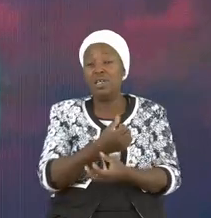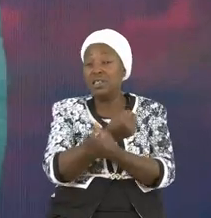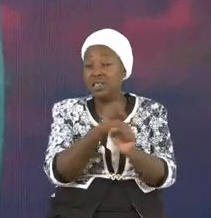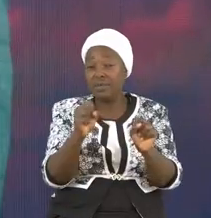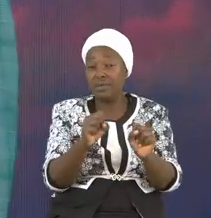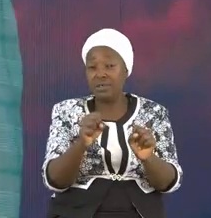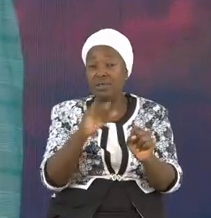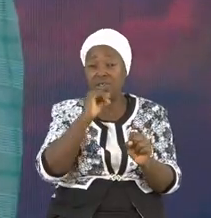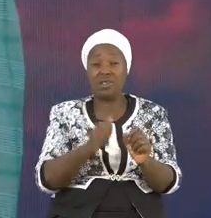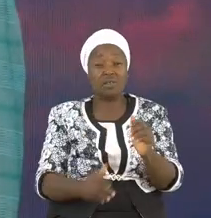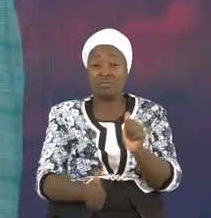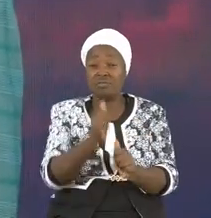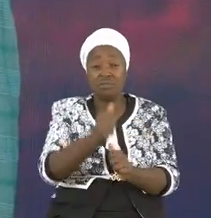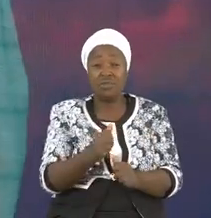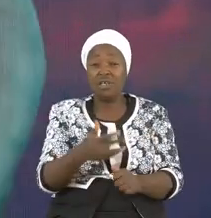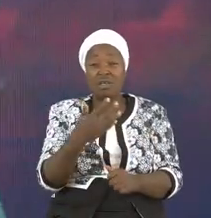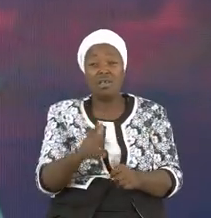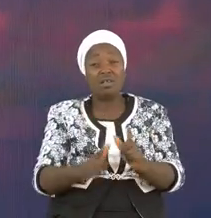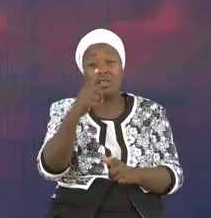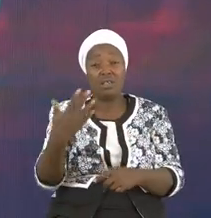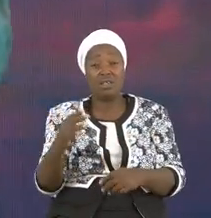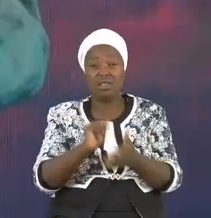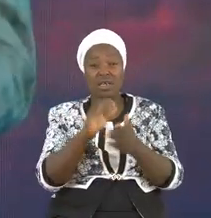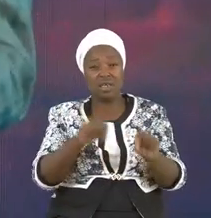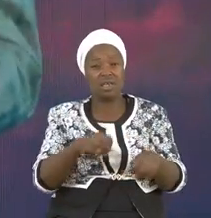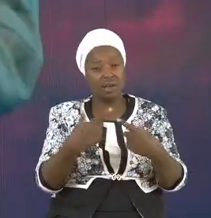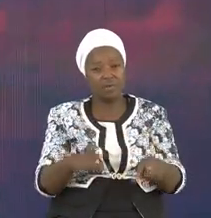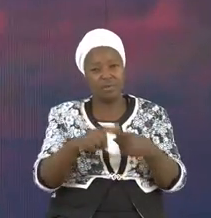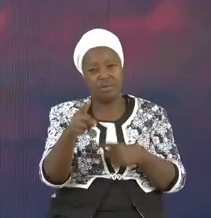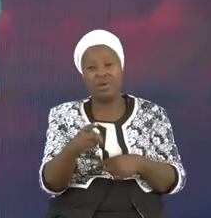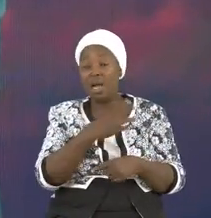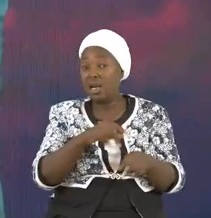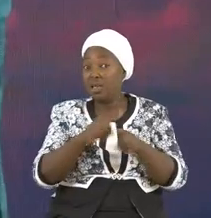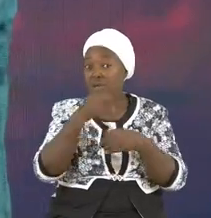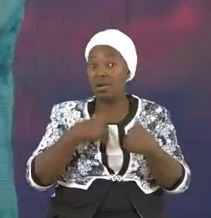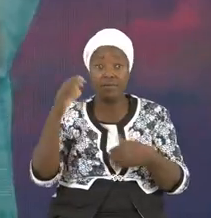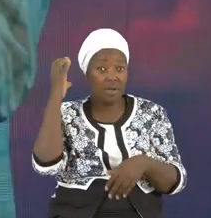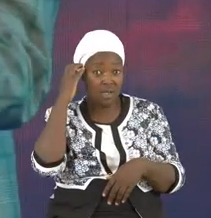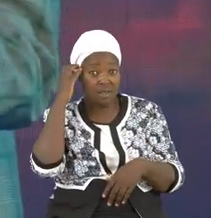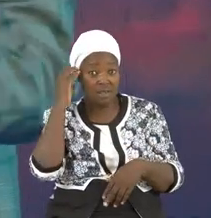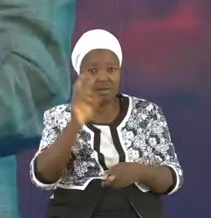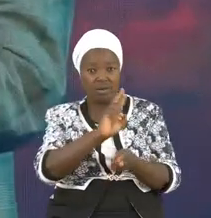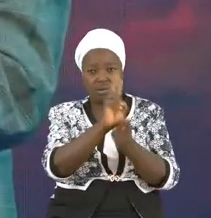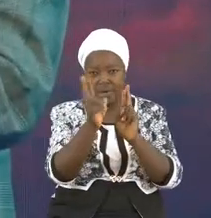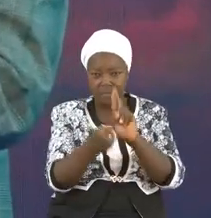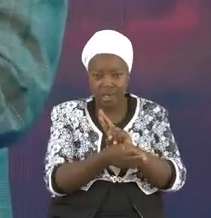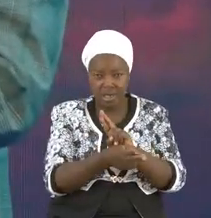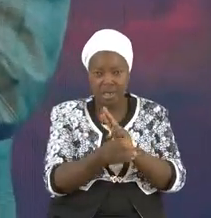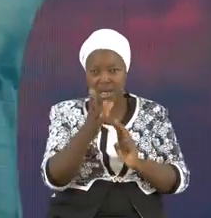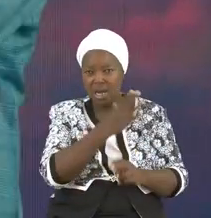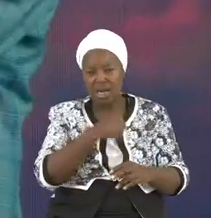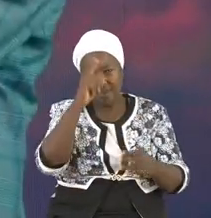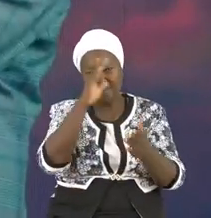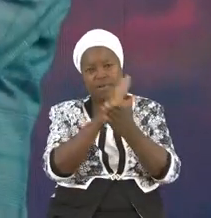thing that can happen to you. And as you have heard, repent and believe